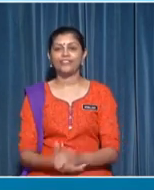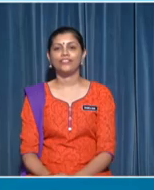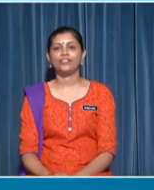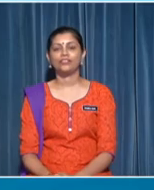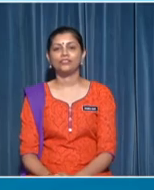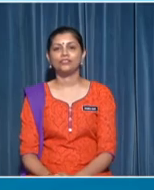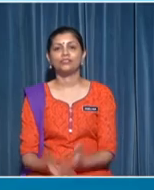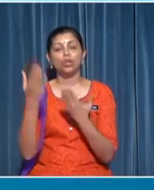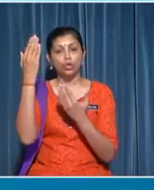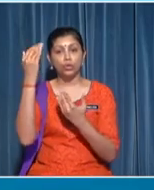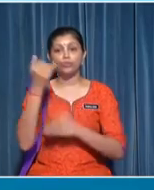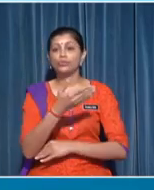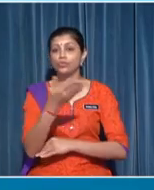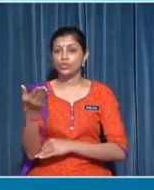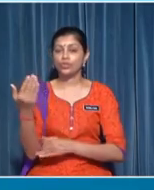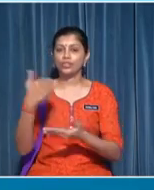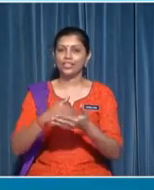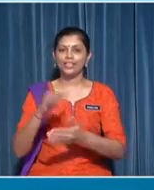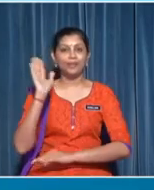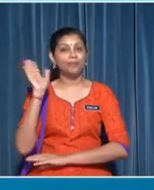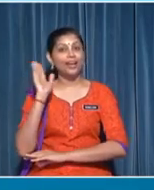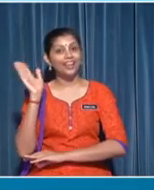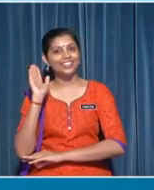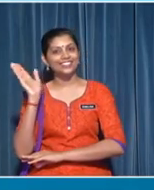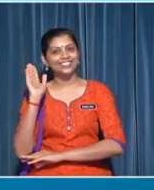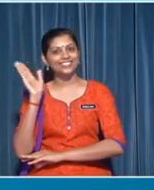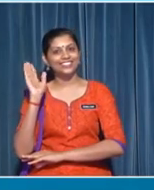hope to see you again soon. Goodbye!